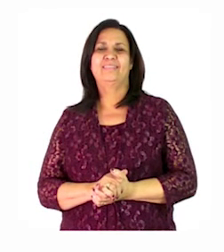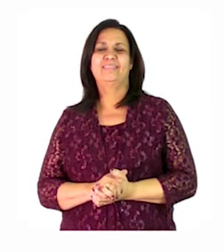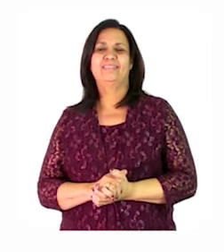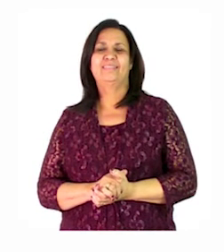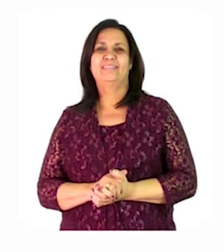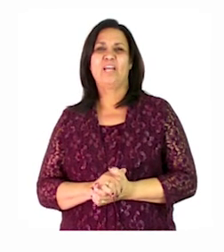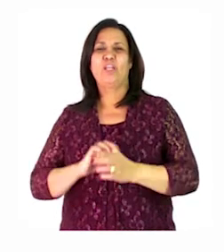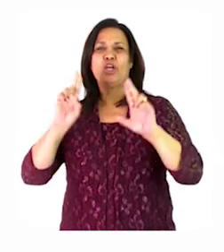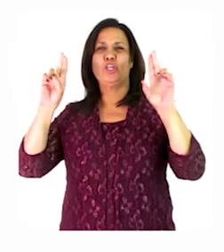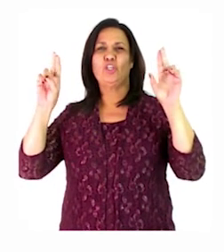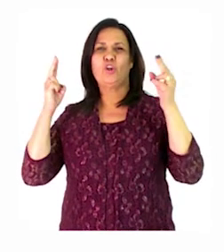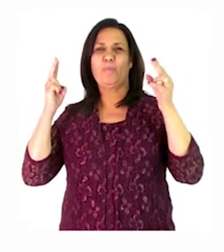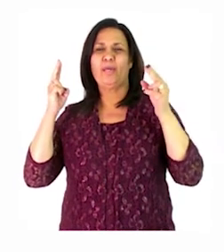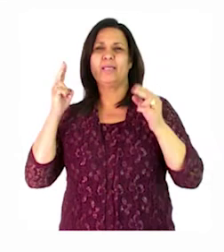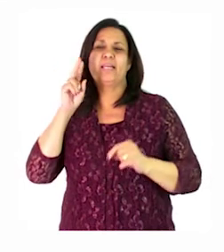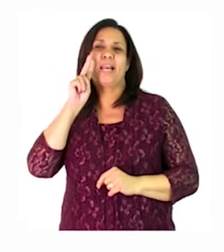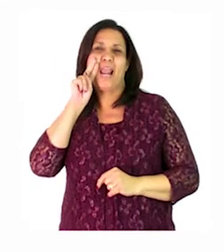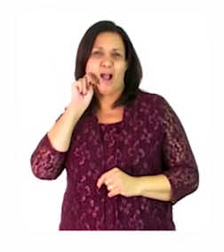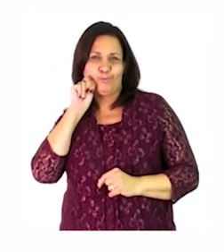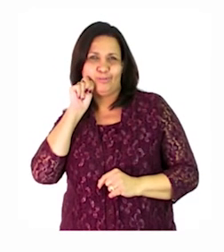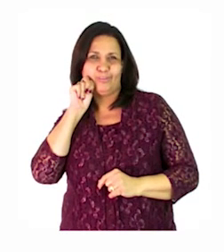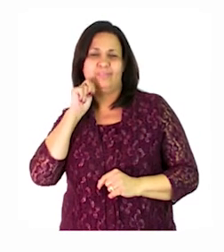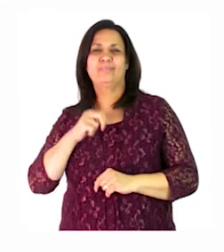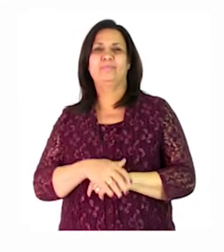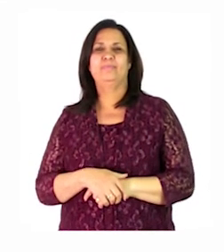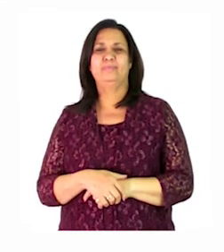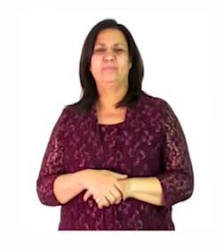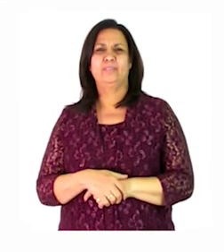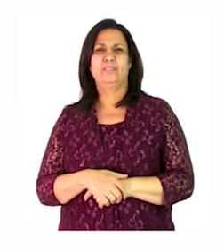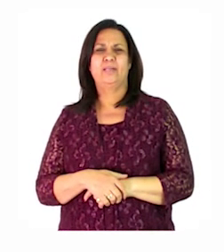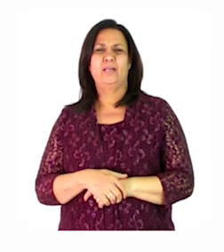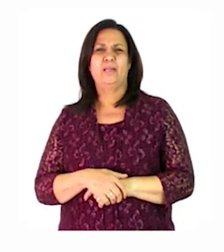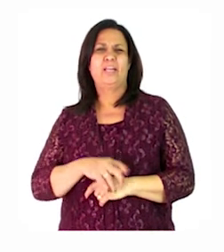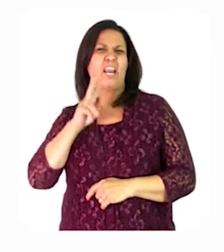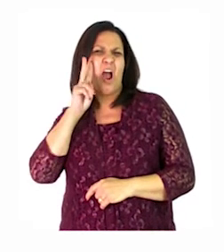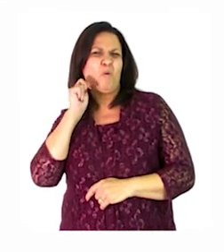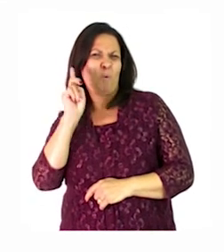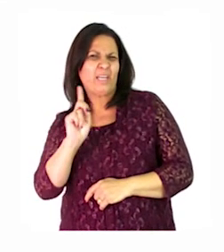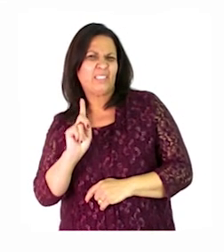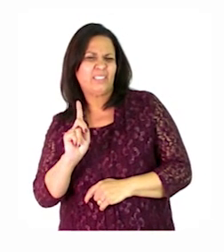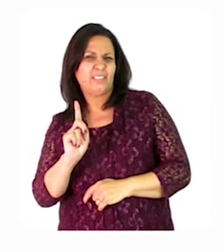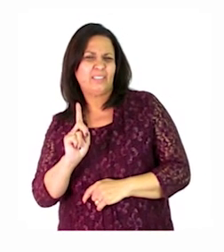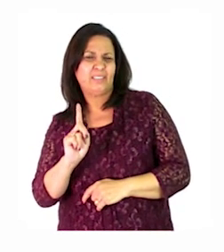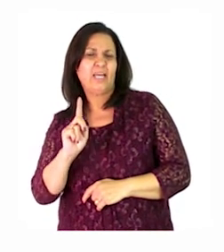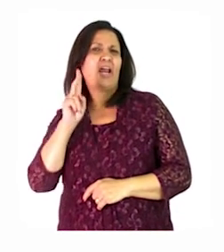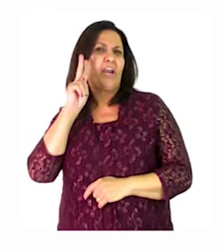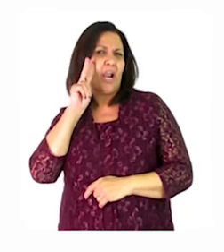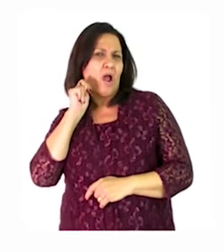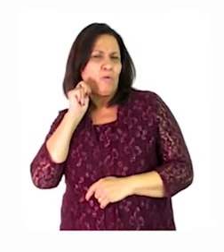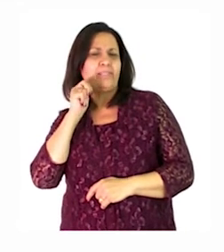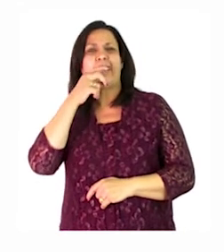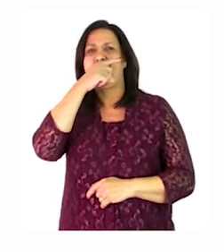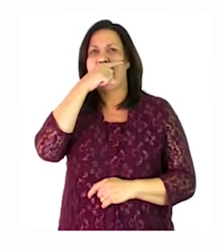And the topic is nouns. What is a noun? A noun is a